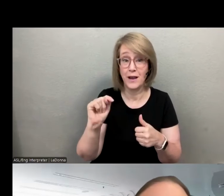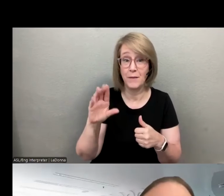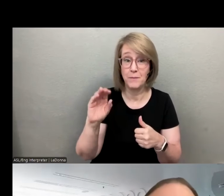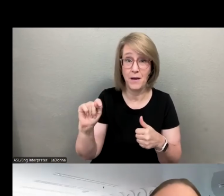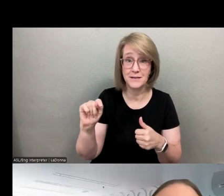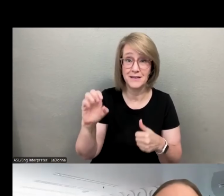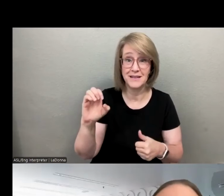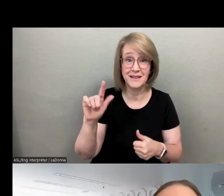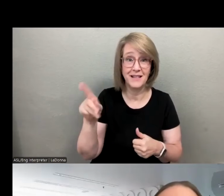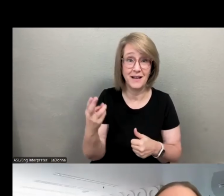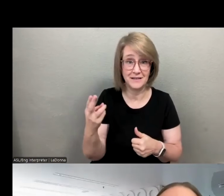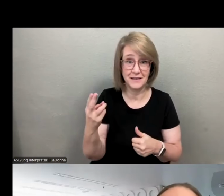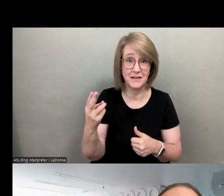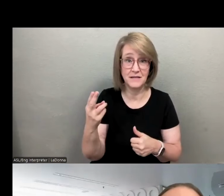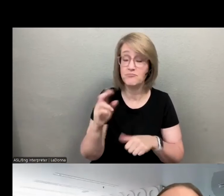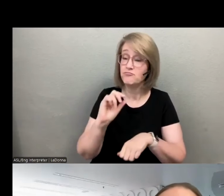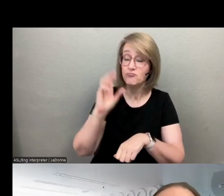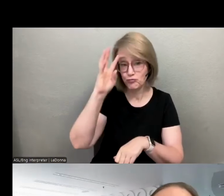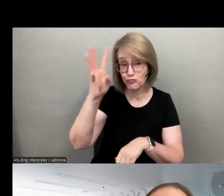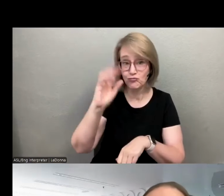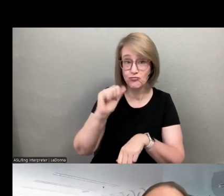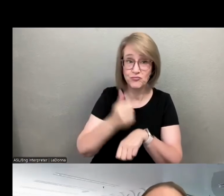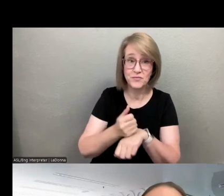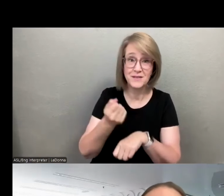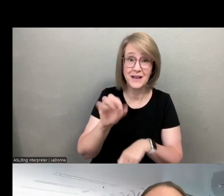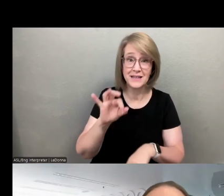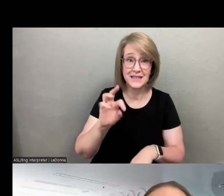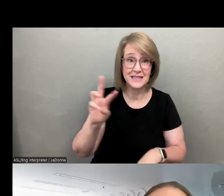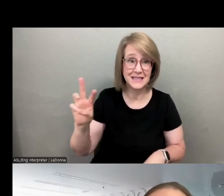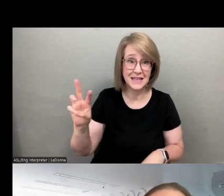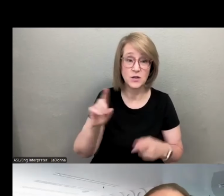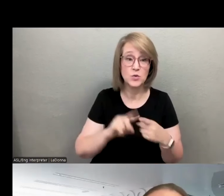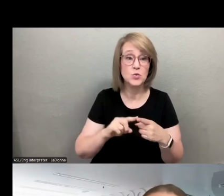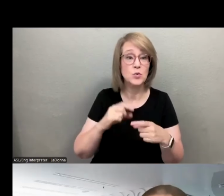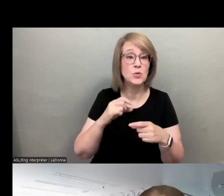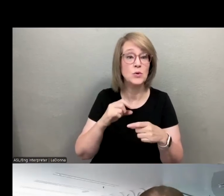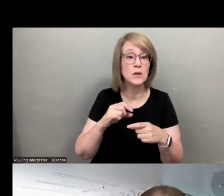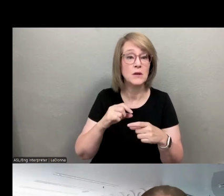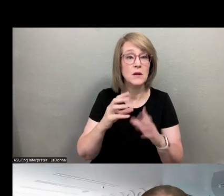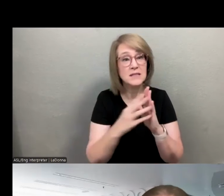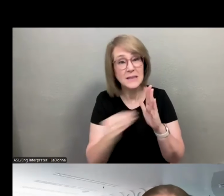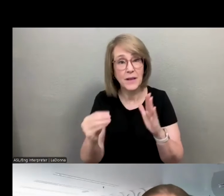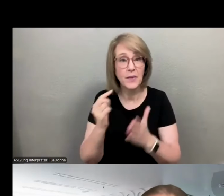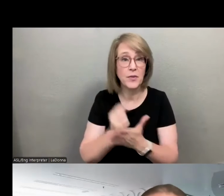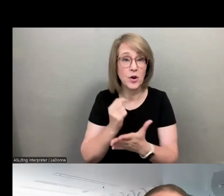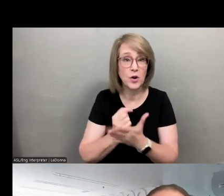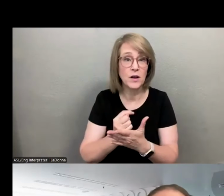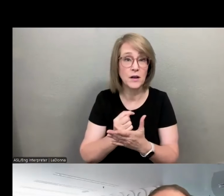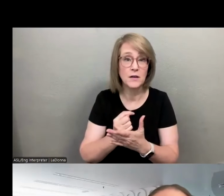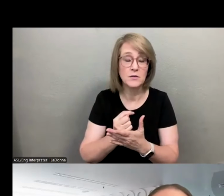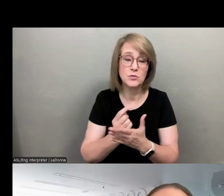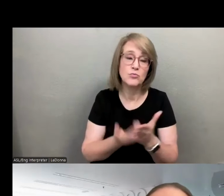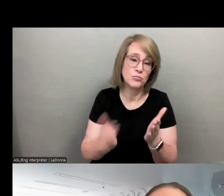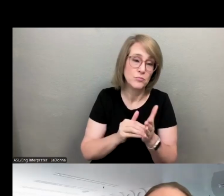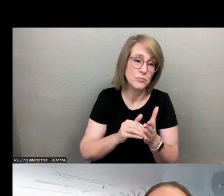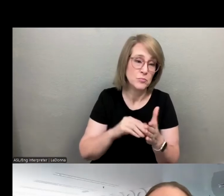1966 to simulate therapy by repurposing answers users gave. To now, ChatGPT and similar programs